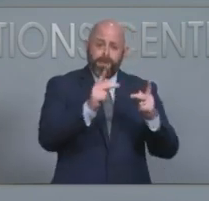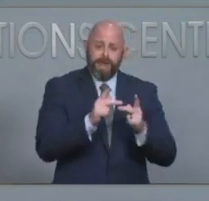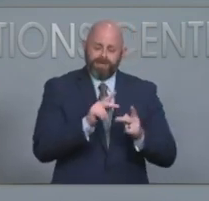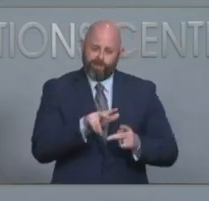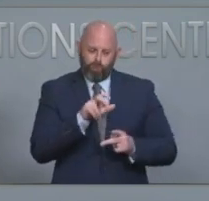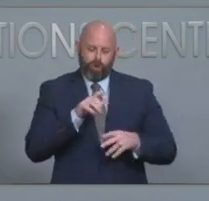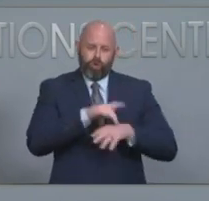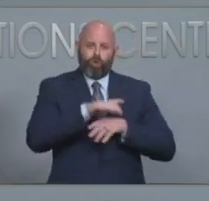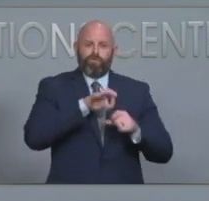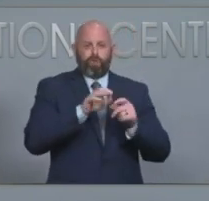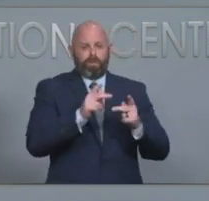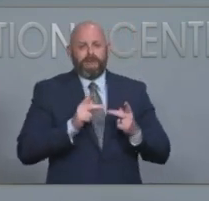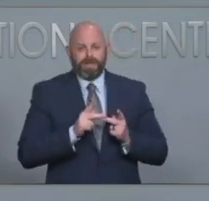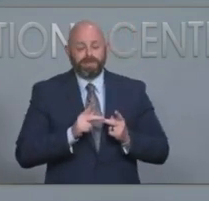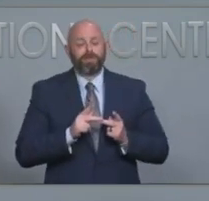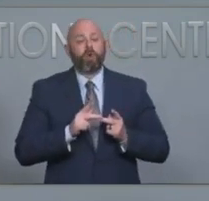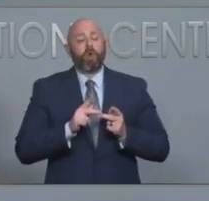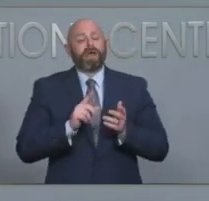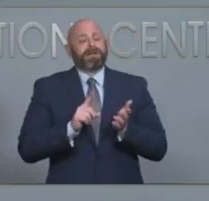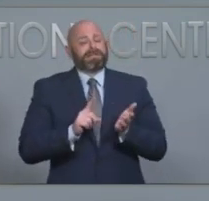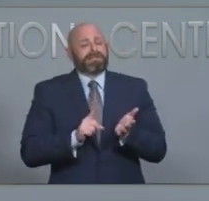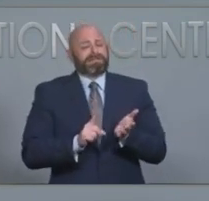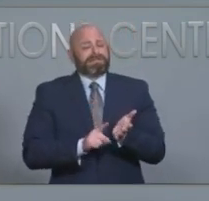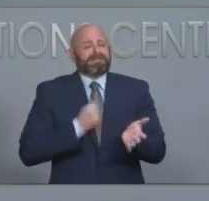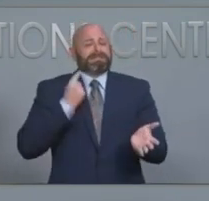sites. So you're going to have some instances where